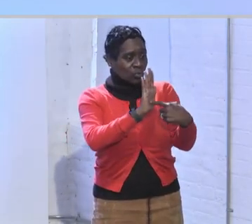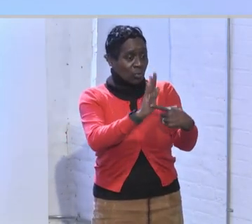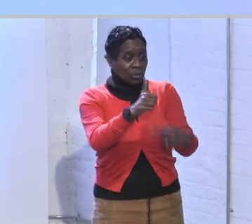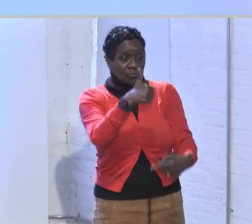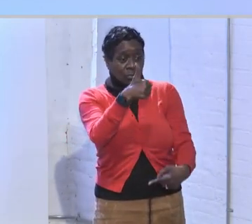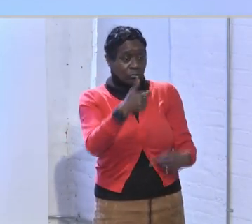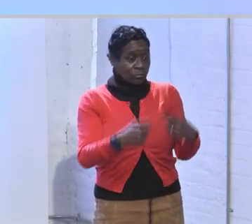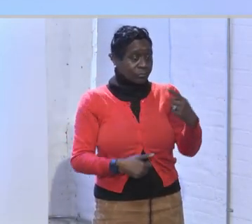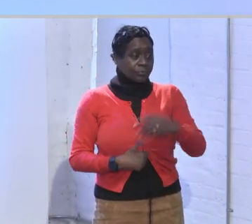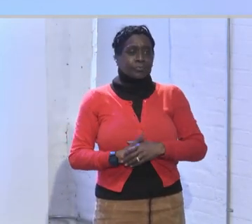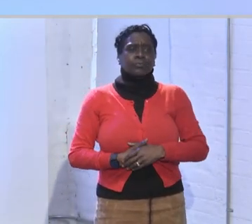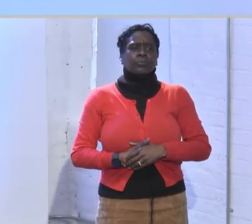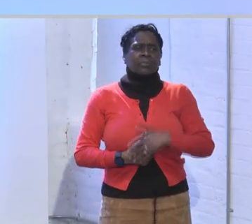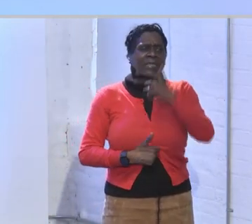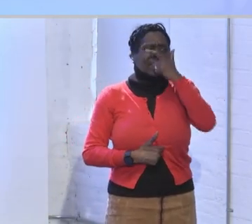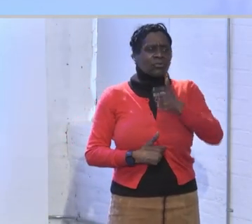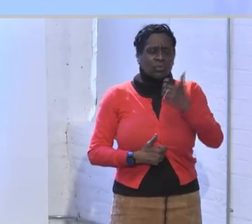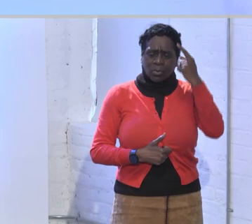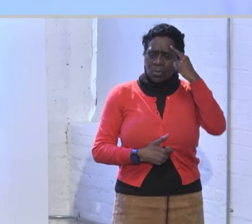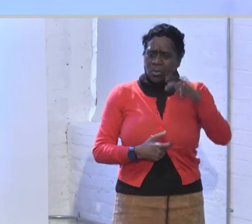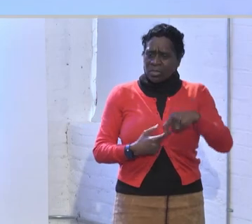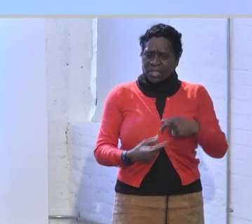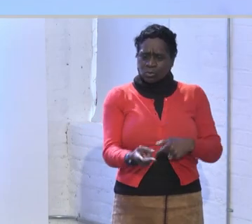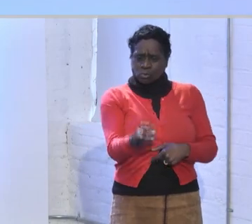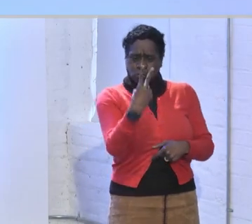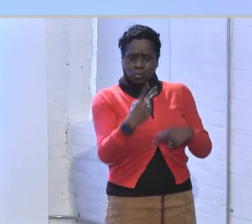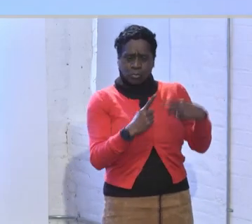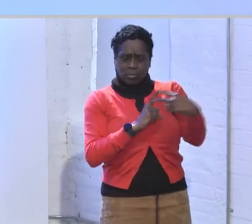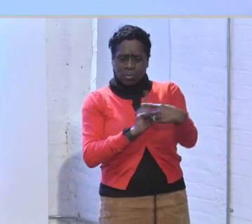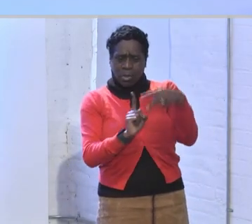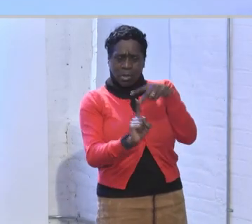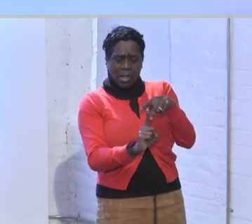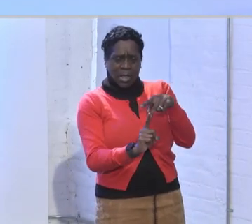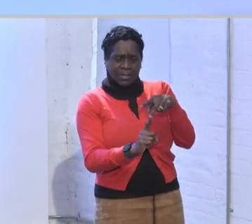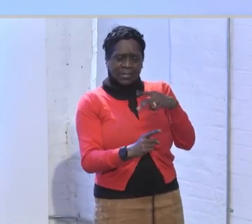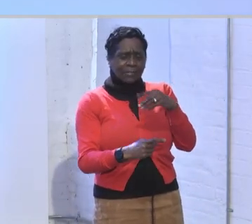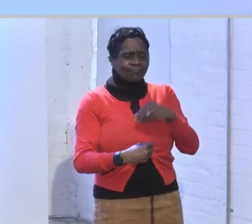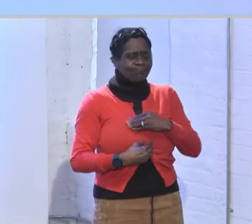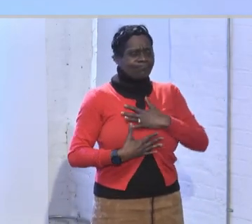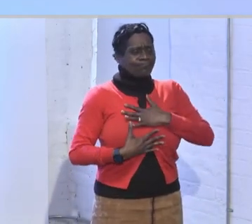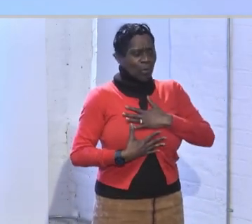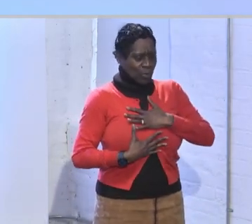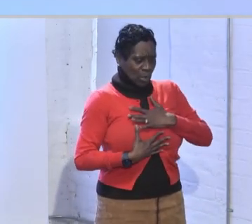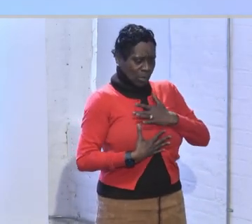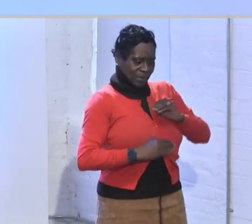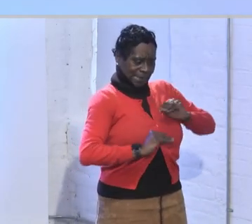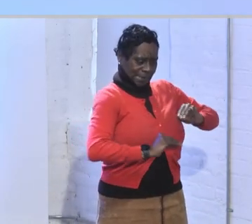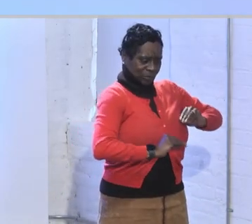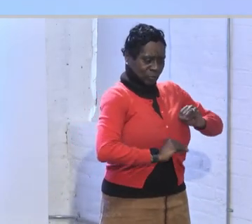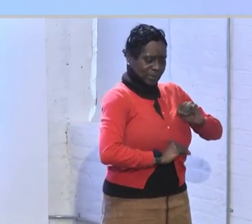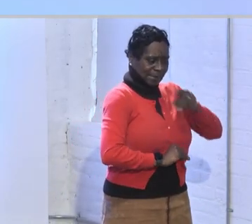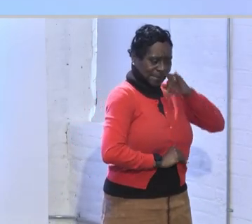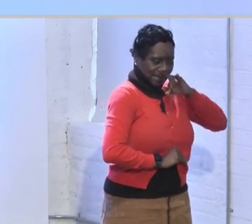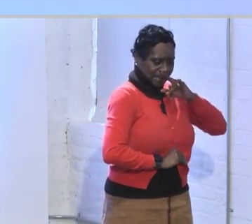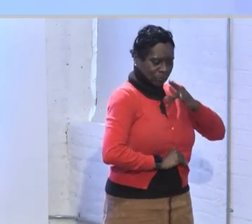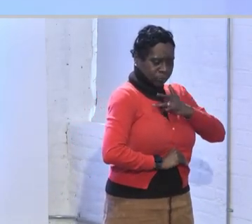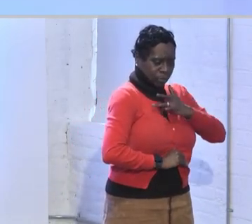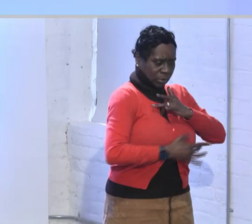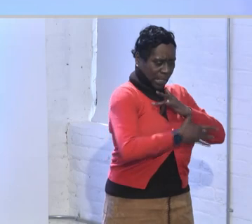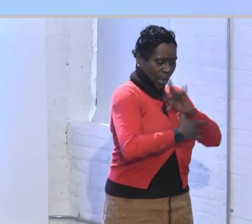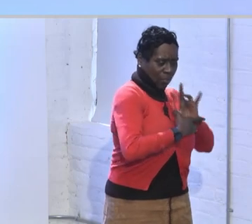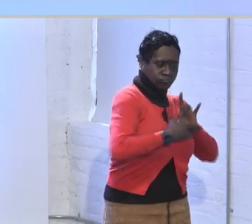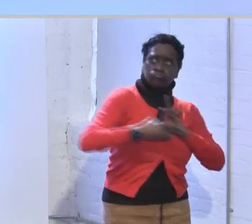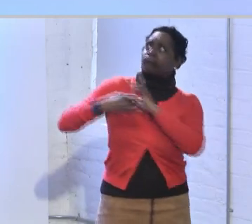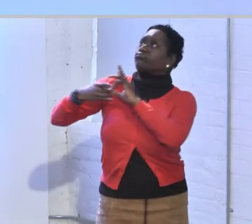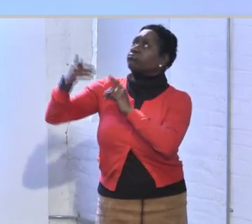one, there's an interesting thought because there's two aspects of that stirring of the affections for Jesus Christ. I know